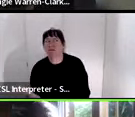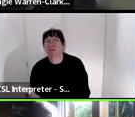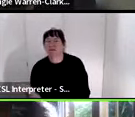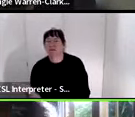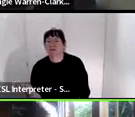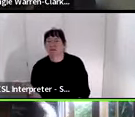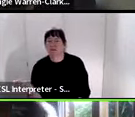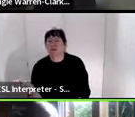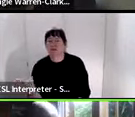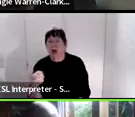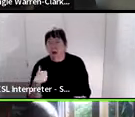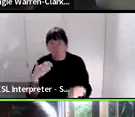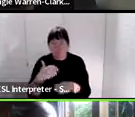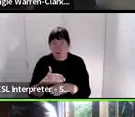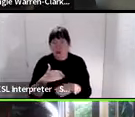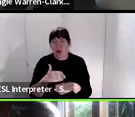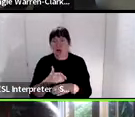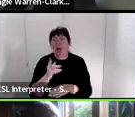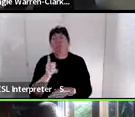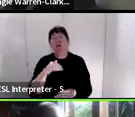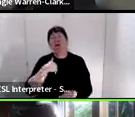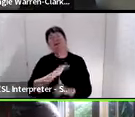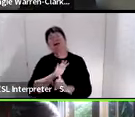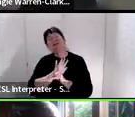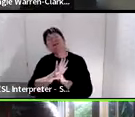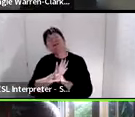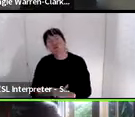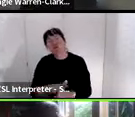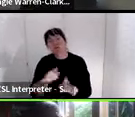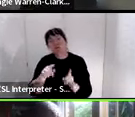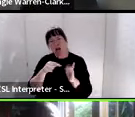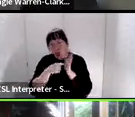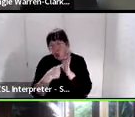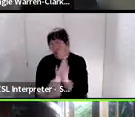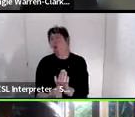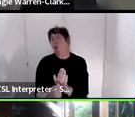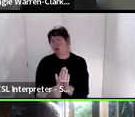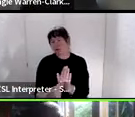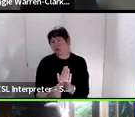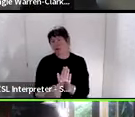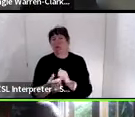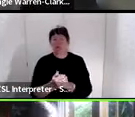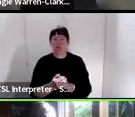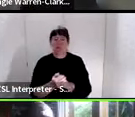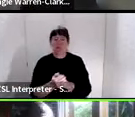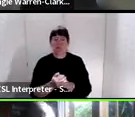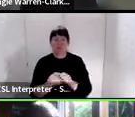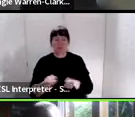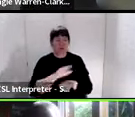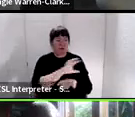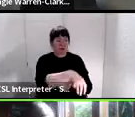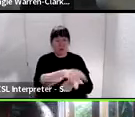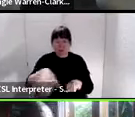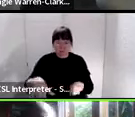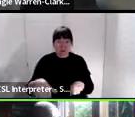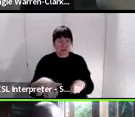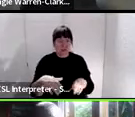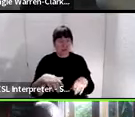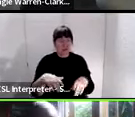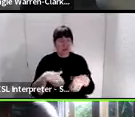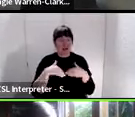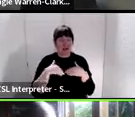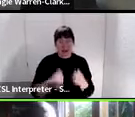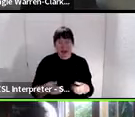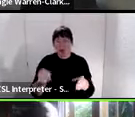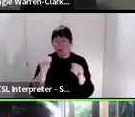But we need some enforceability to make organisations, like I say, health, education, justice,